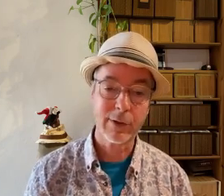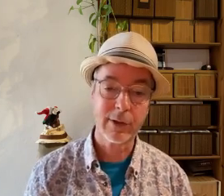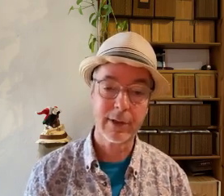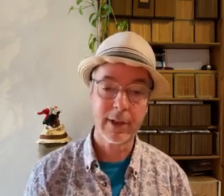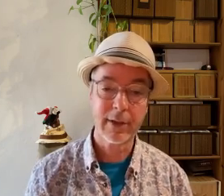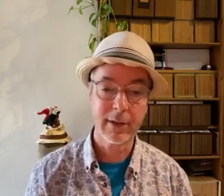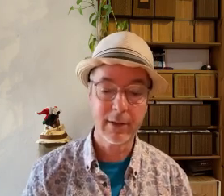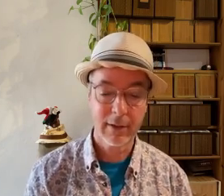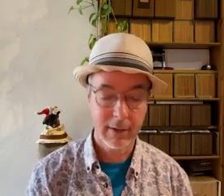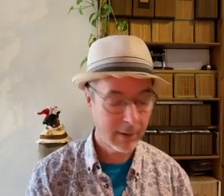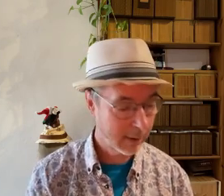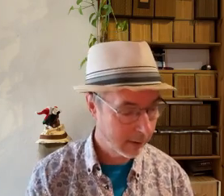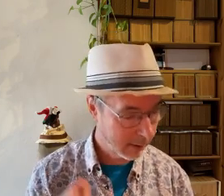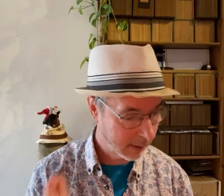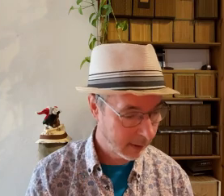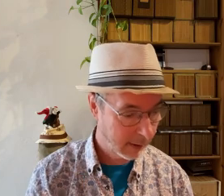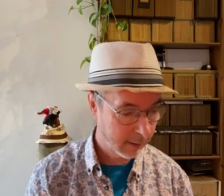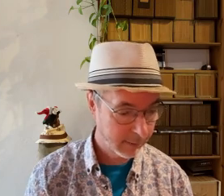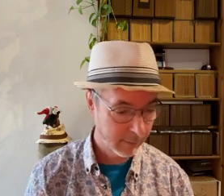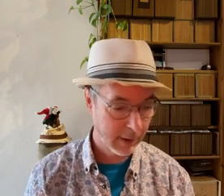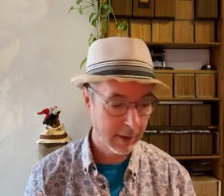than associating